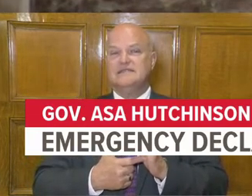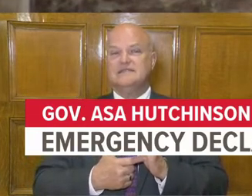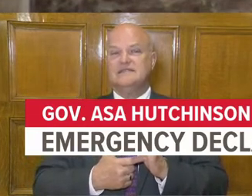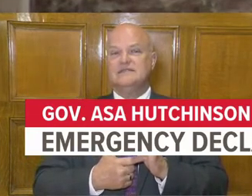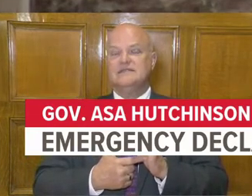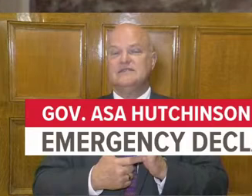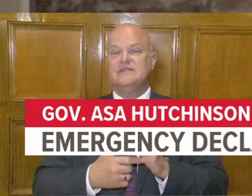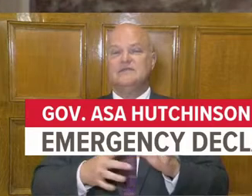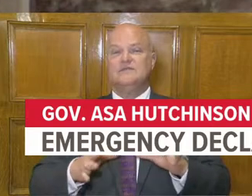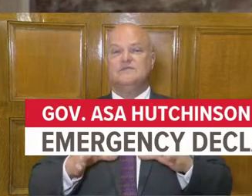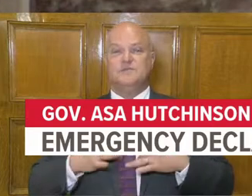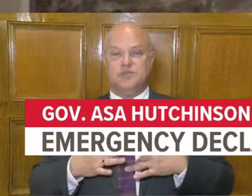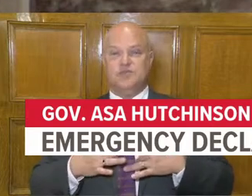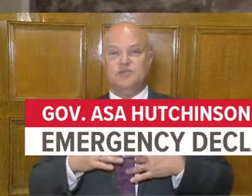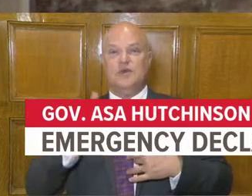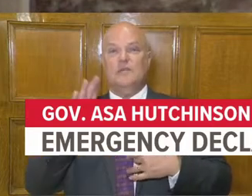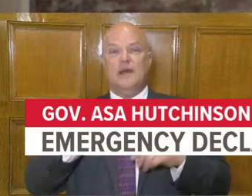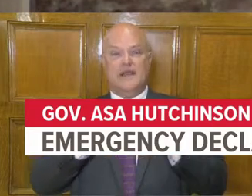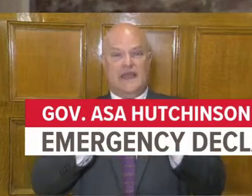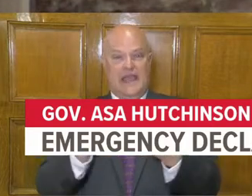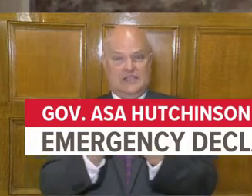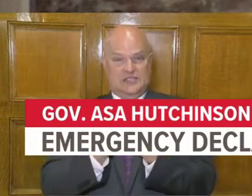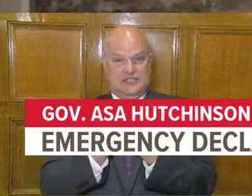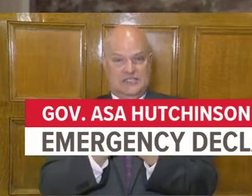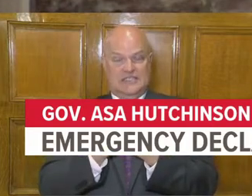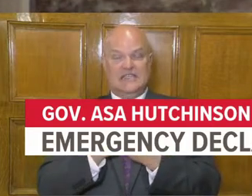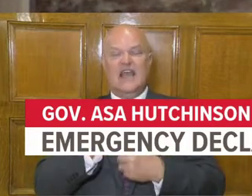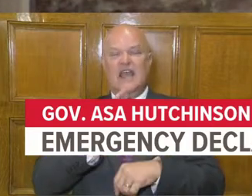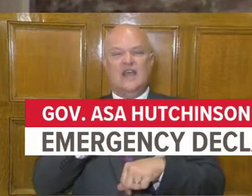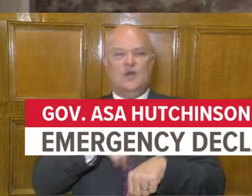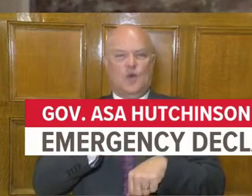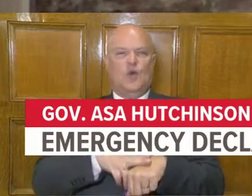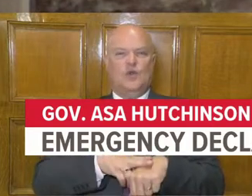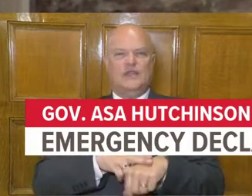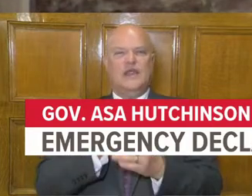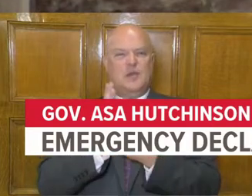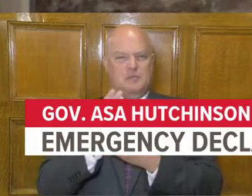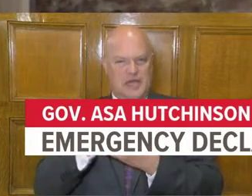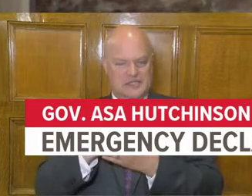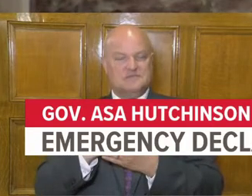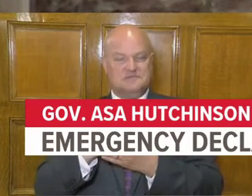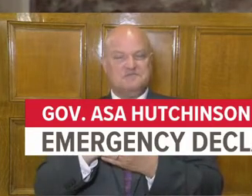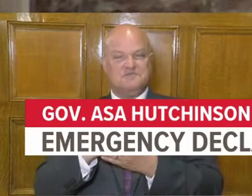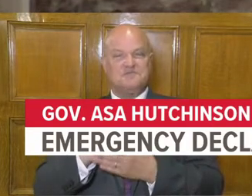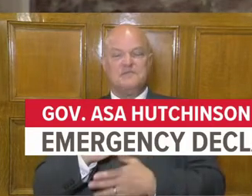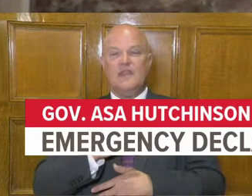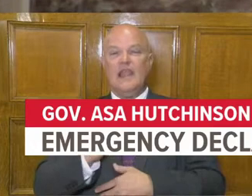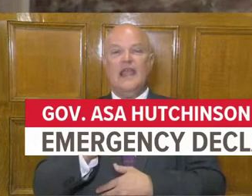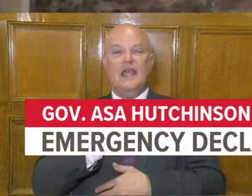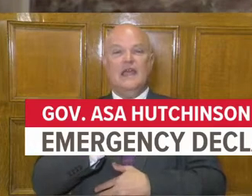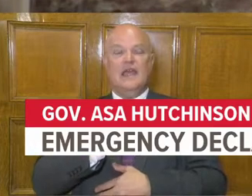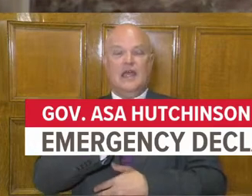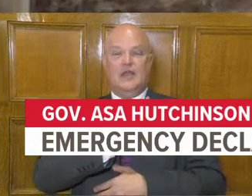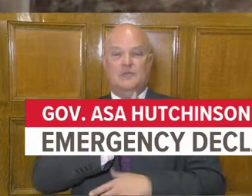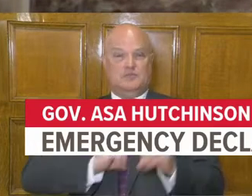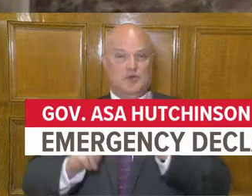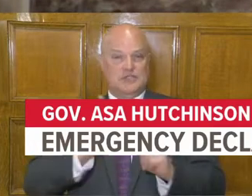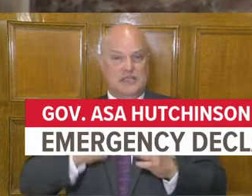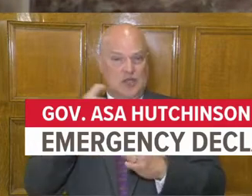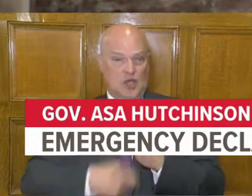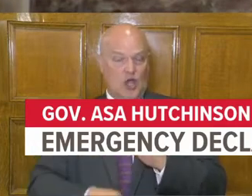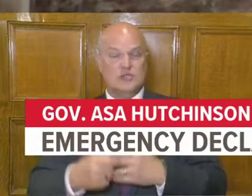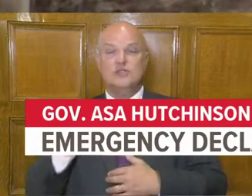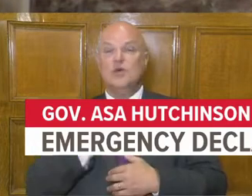This will be absorbed by our agencies in their ordinary budget and personnel cost. We